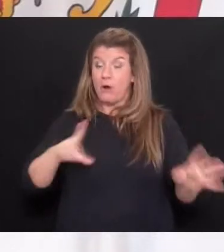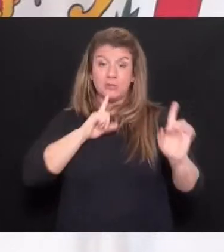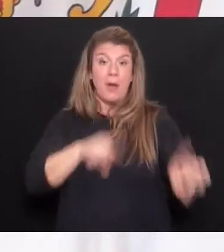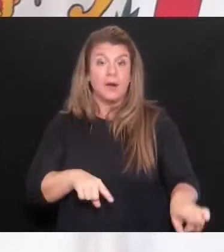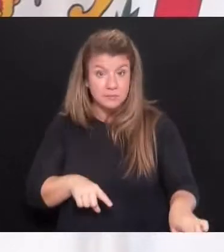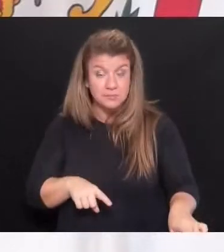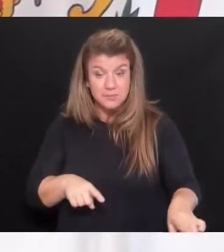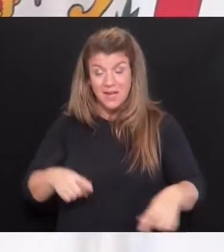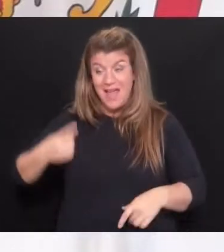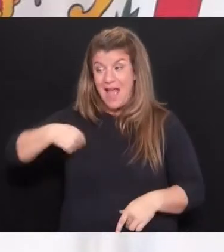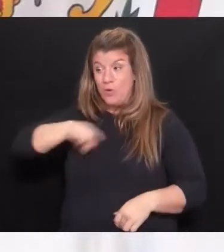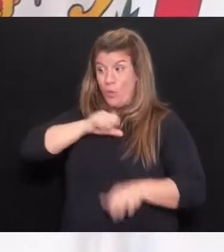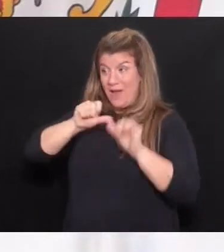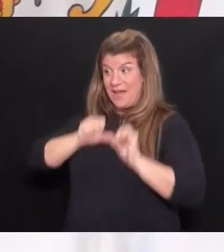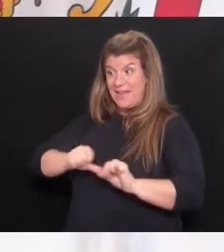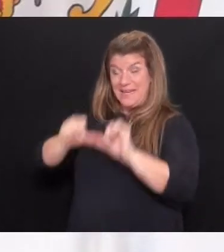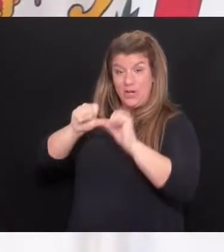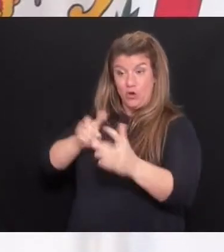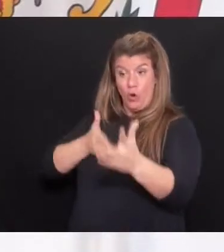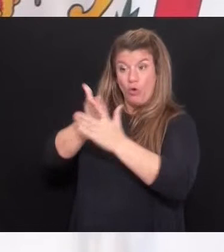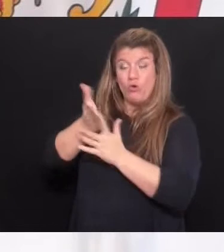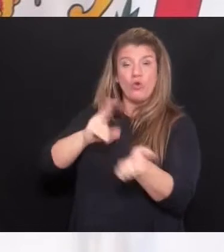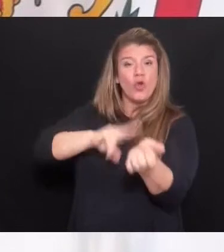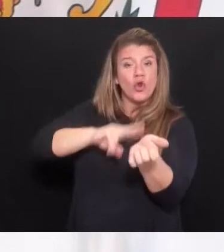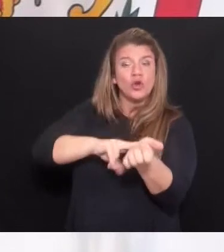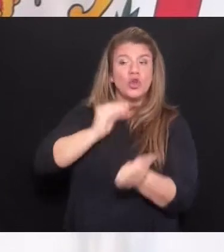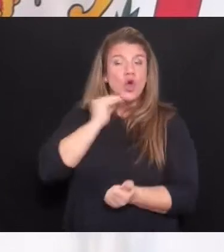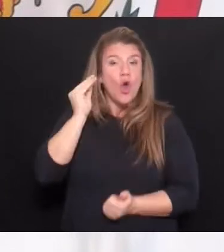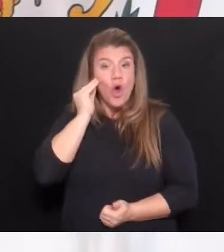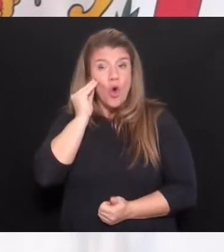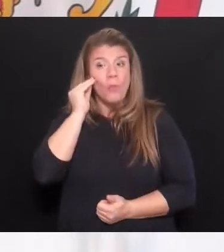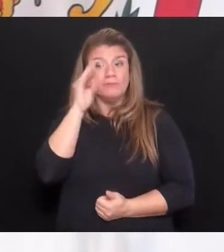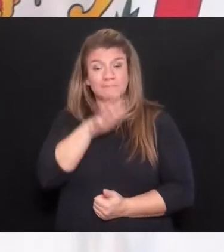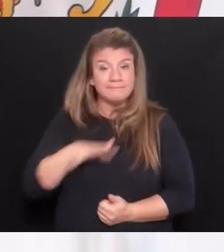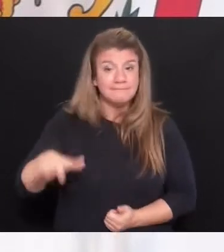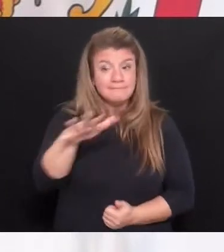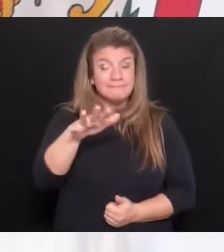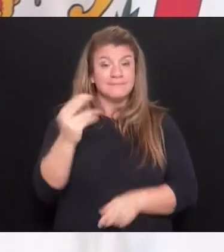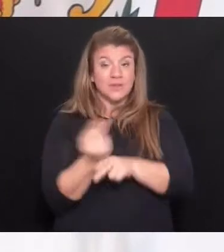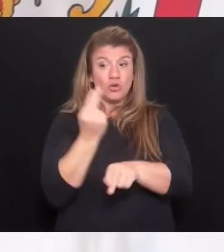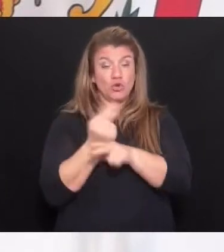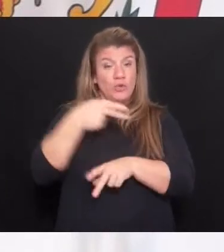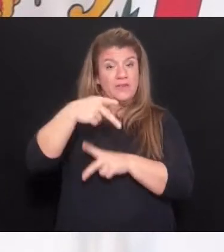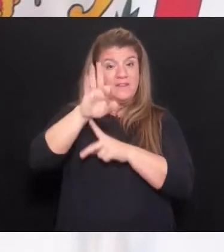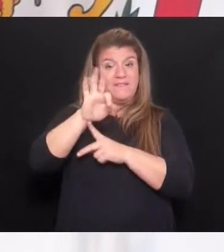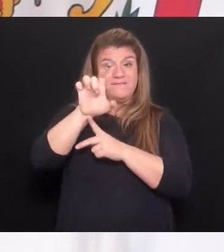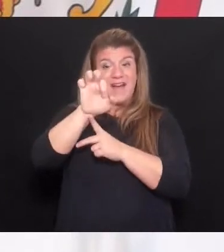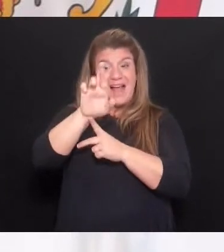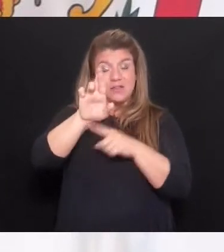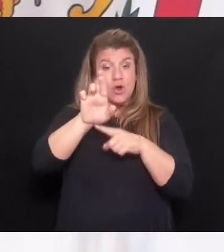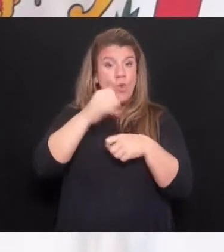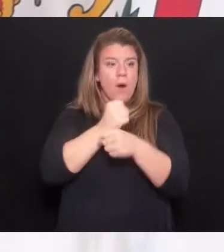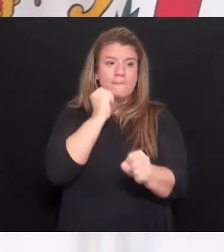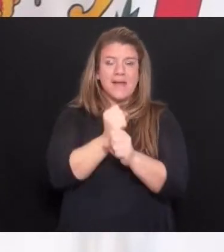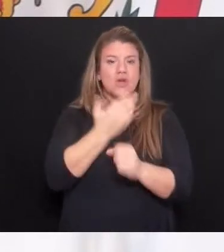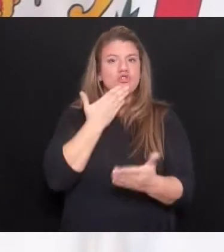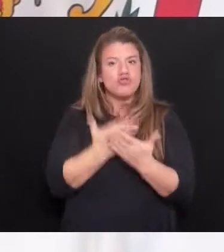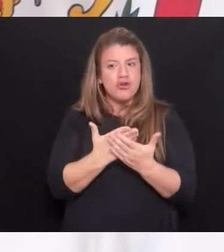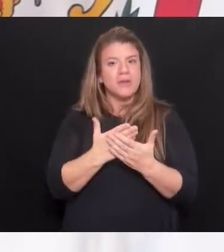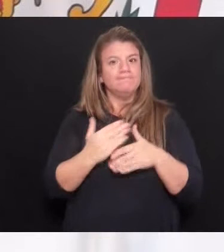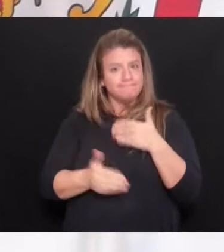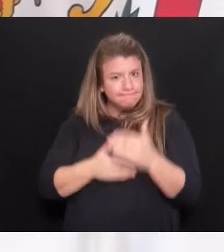we continue to move through our nursing homes and everything with Pfizer, we're making tremendous headway in a lot of different